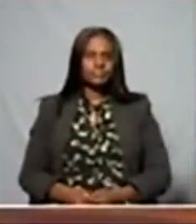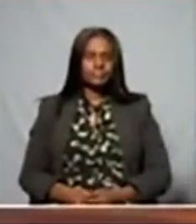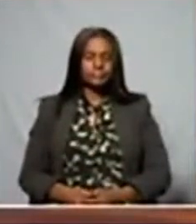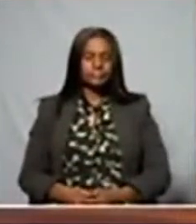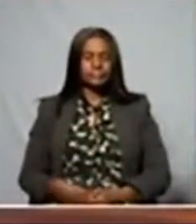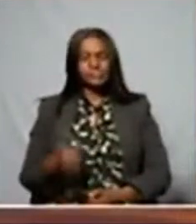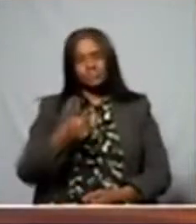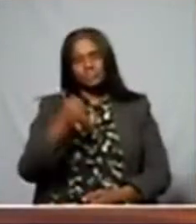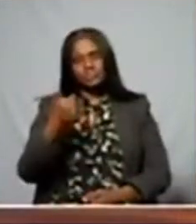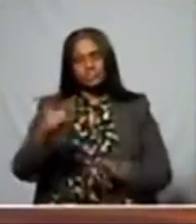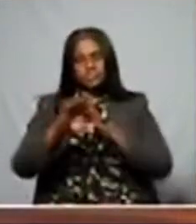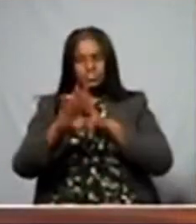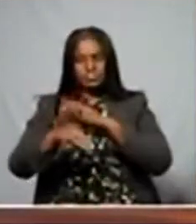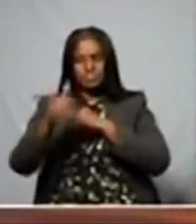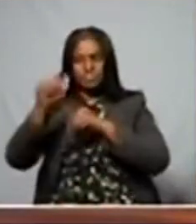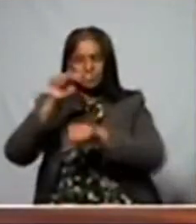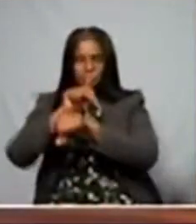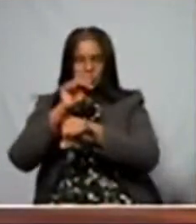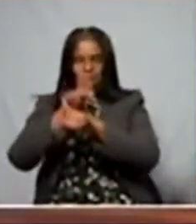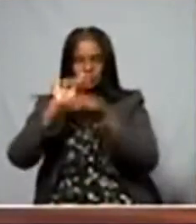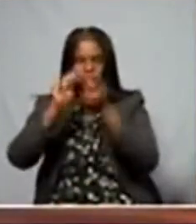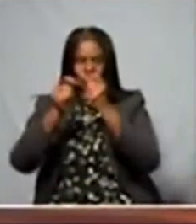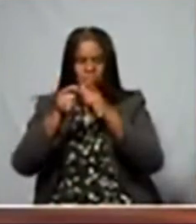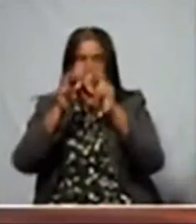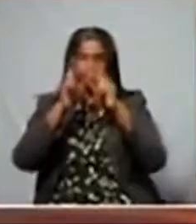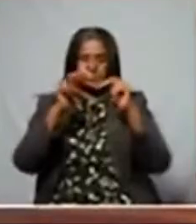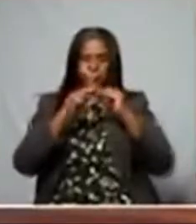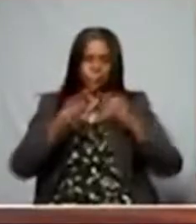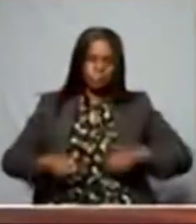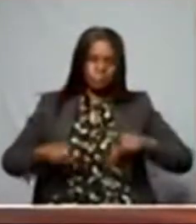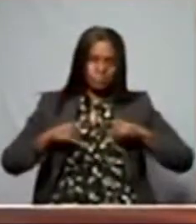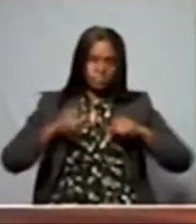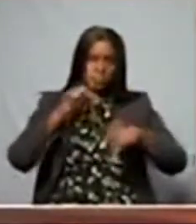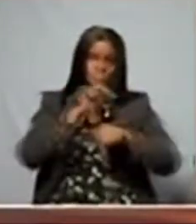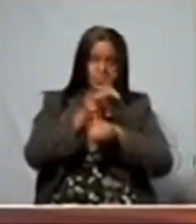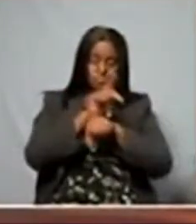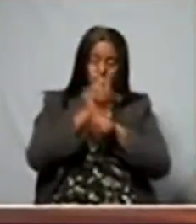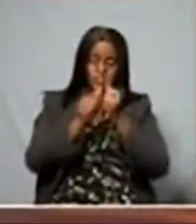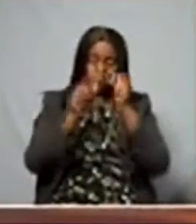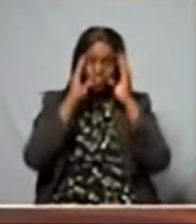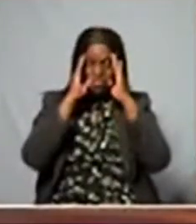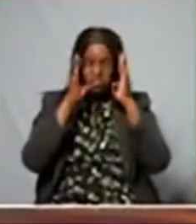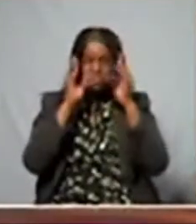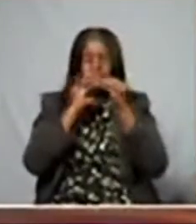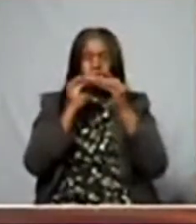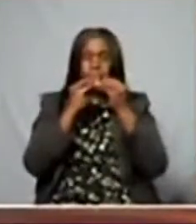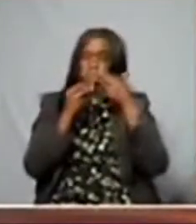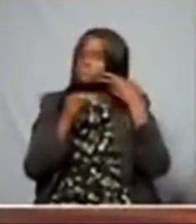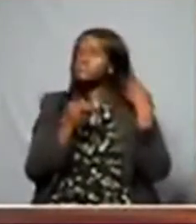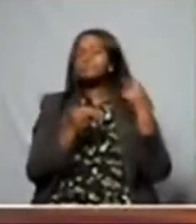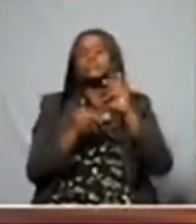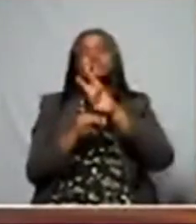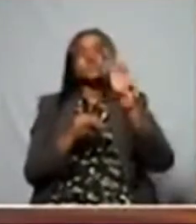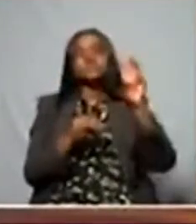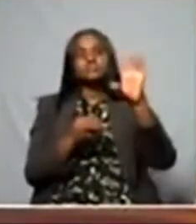Then under the other project, Transforming Rural Livelihood Project, which is focusing on Western Province alone,